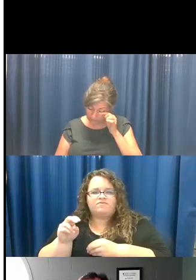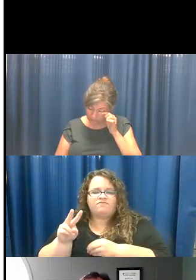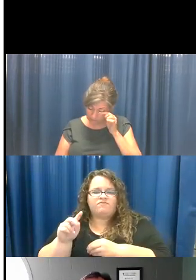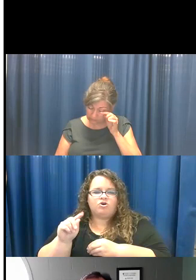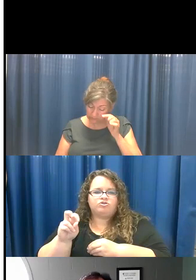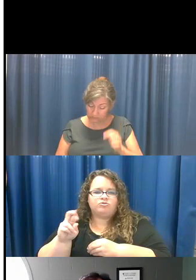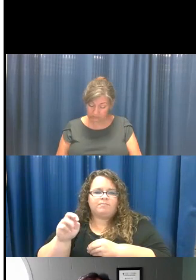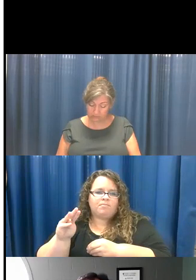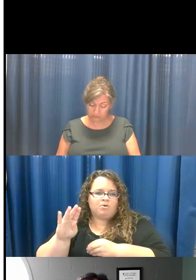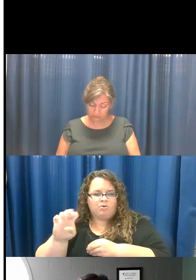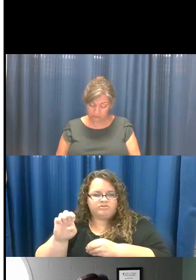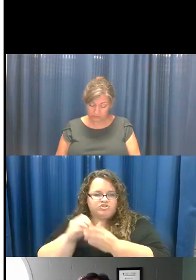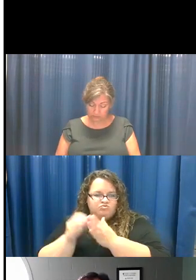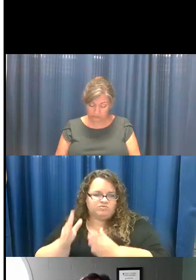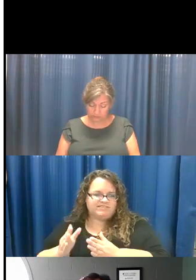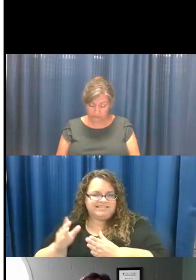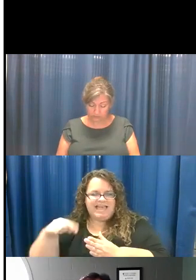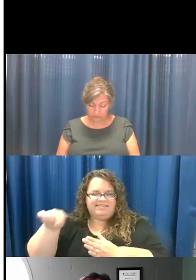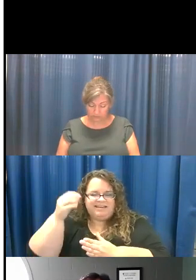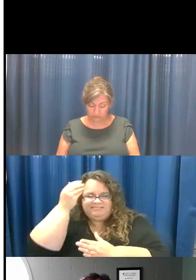college process works.